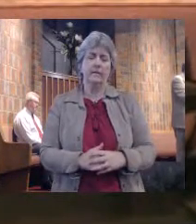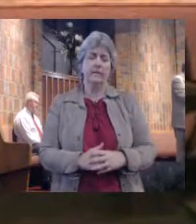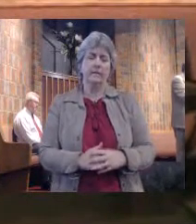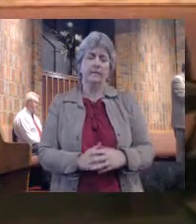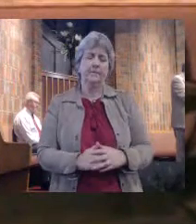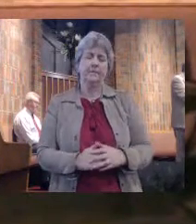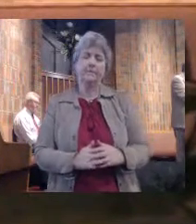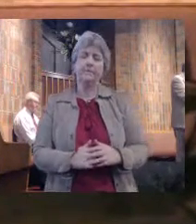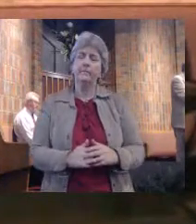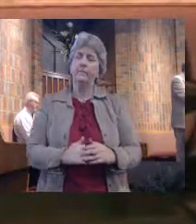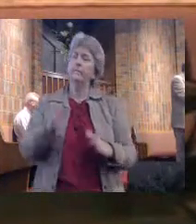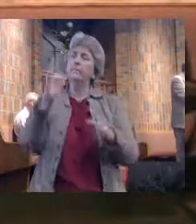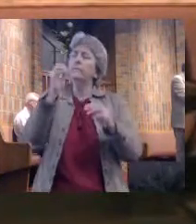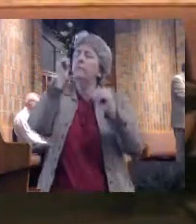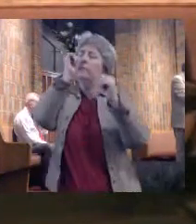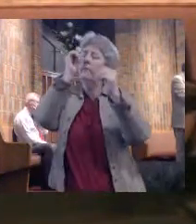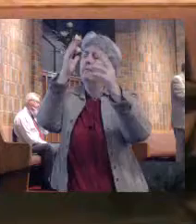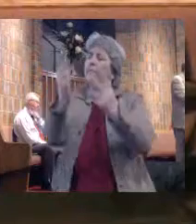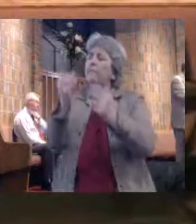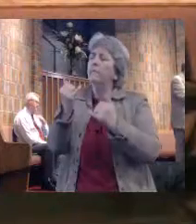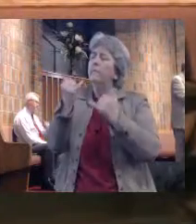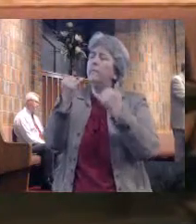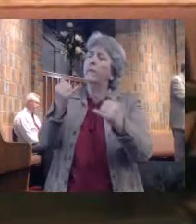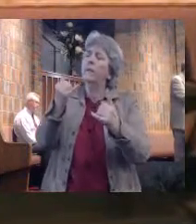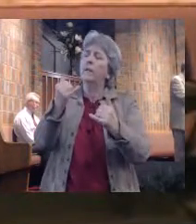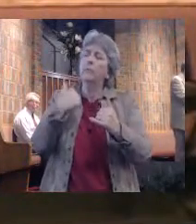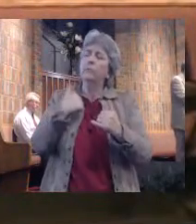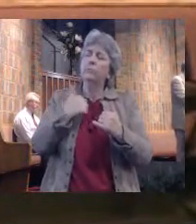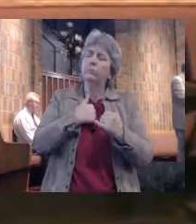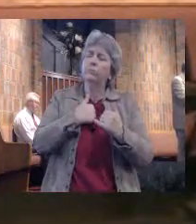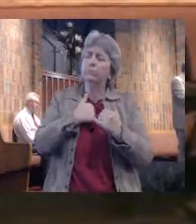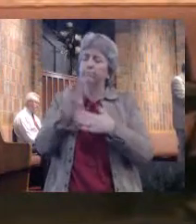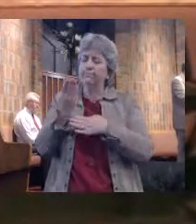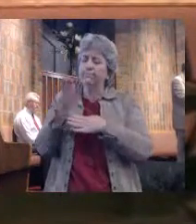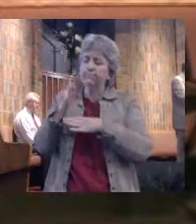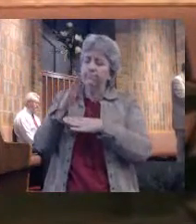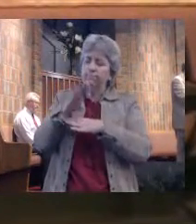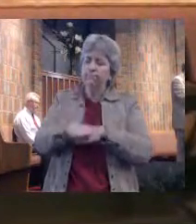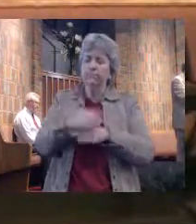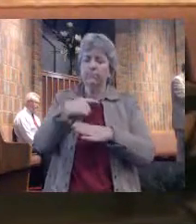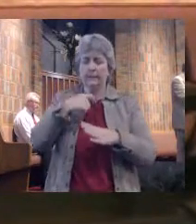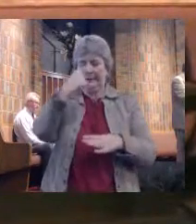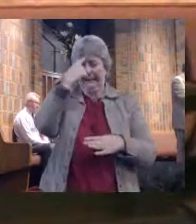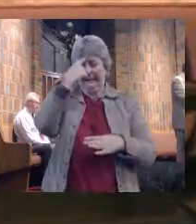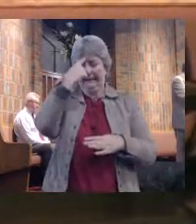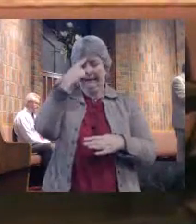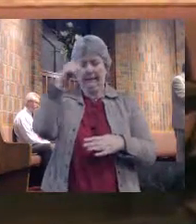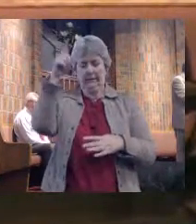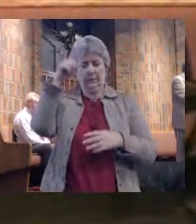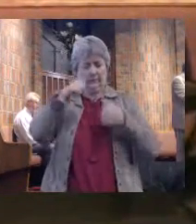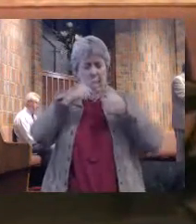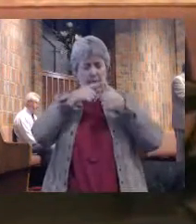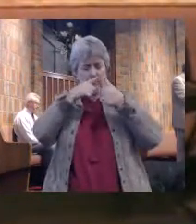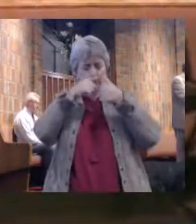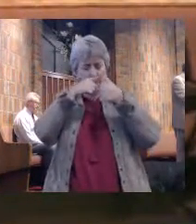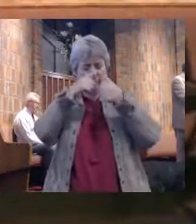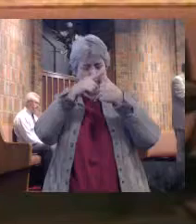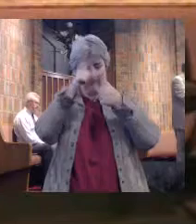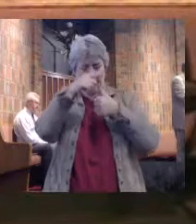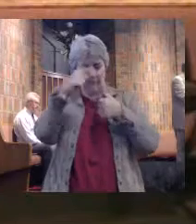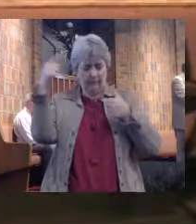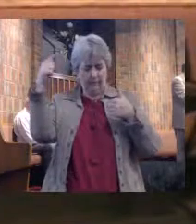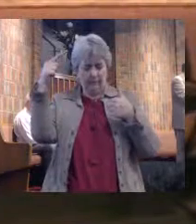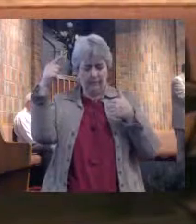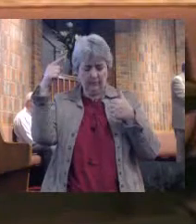Fathers, we go into the rest of this day. We hope, Father, that we can put you first in our lives as we come